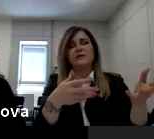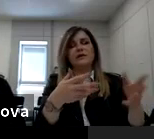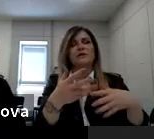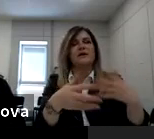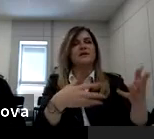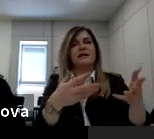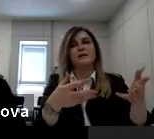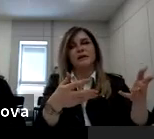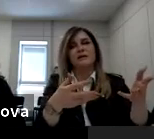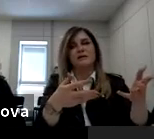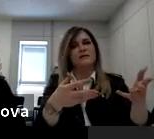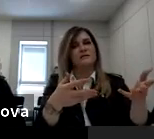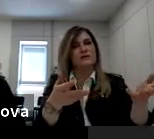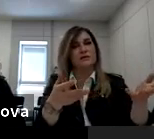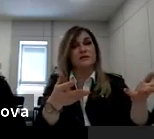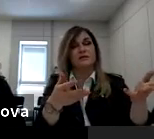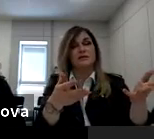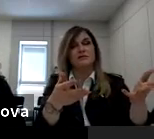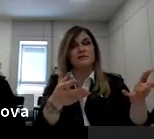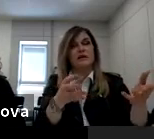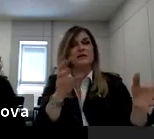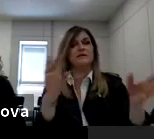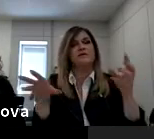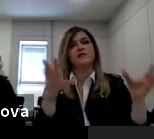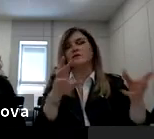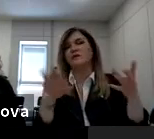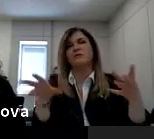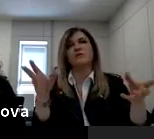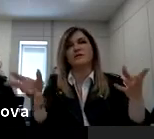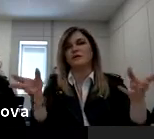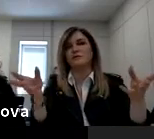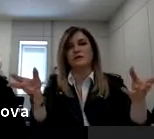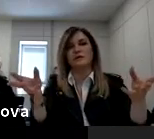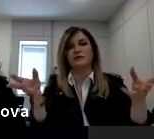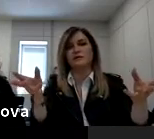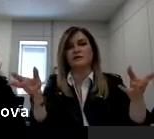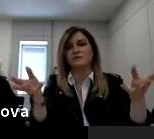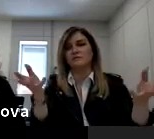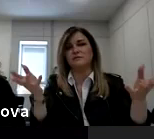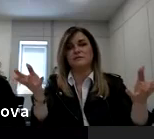any order, without any pattern. For instance, at the facade, if you need some random